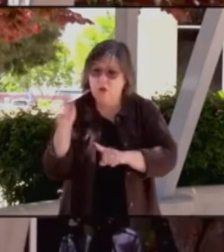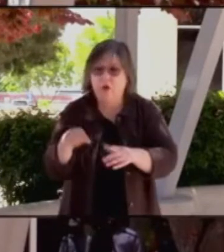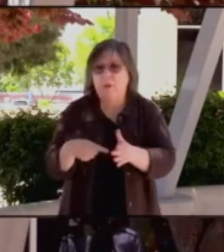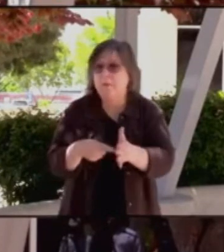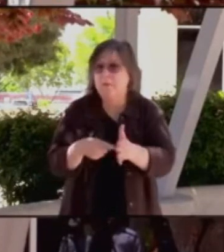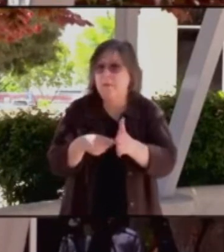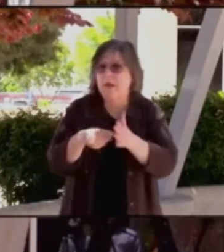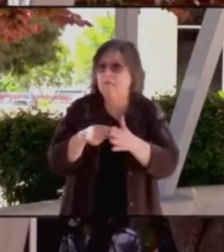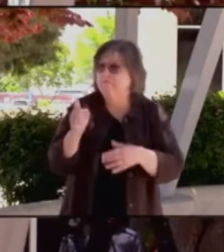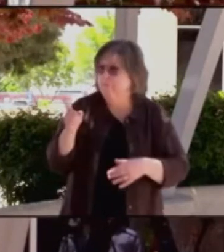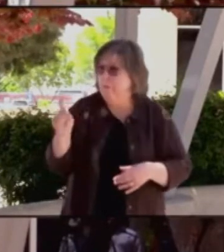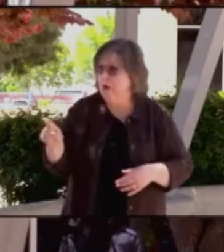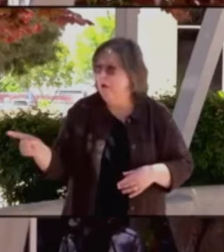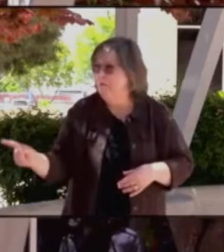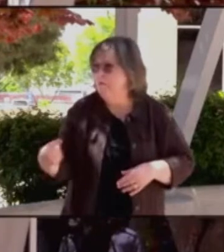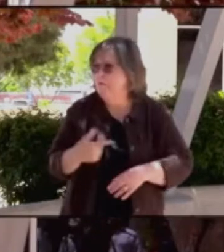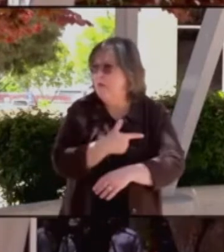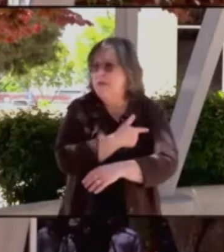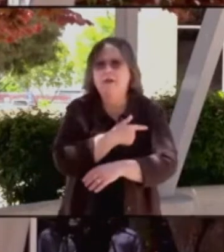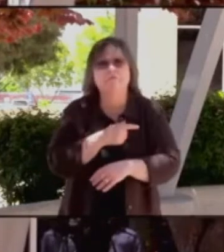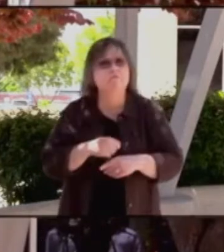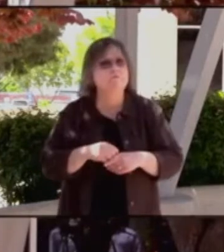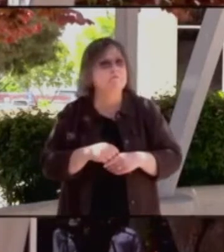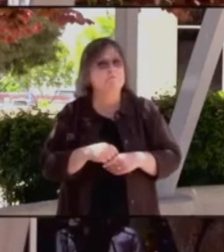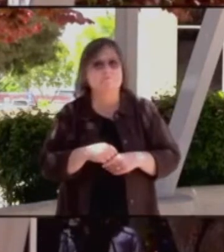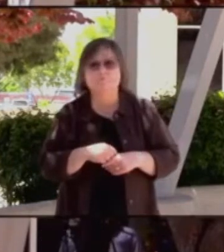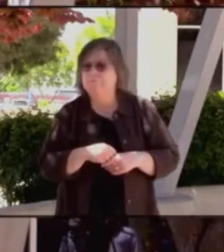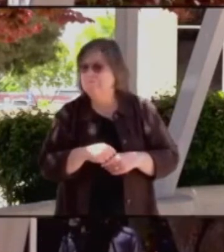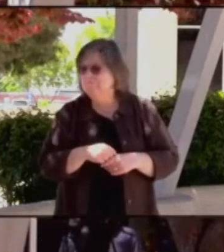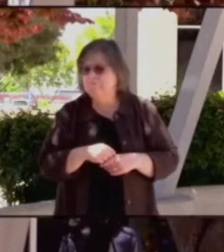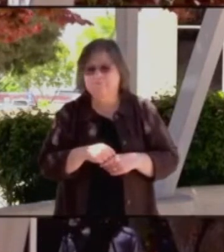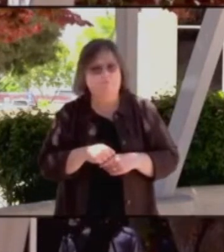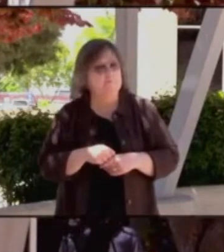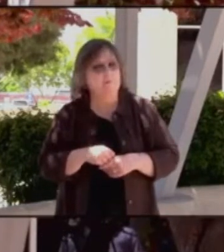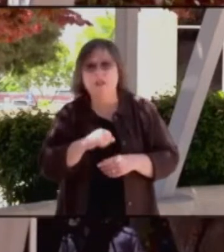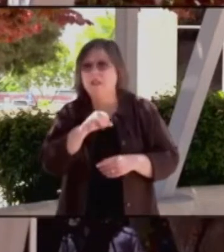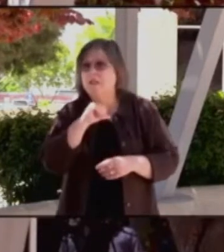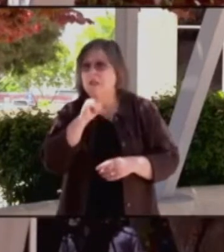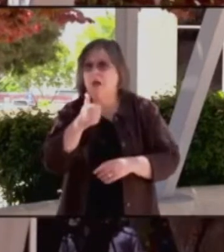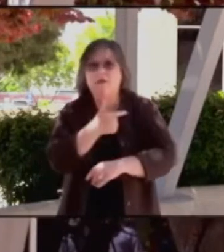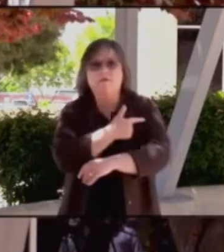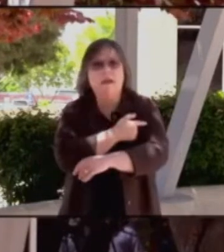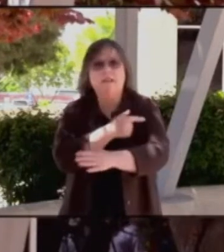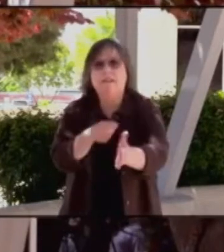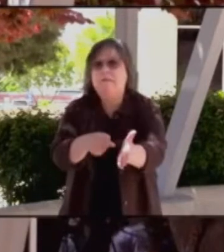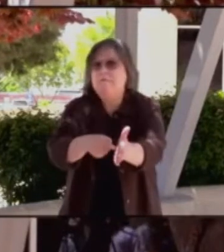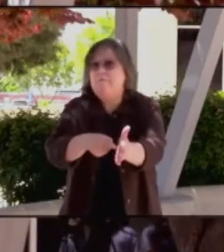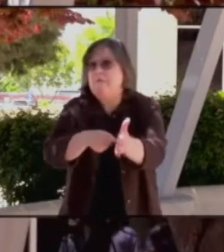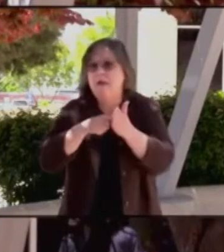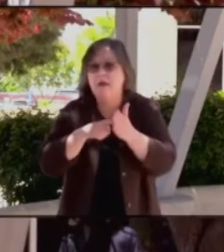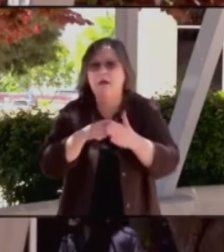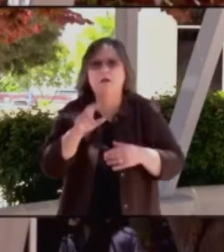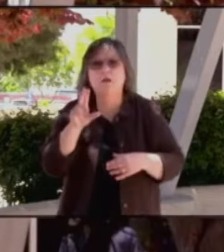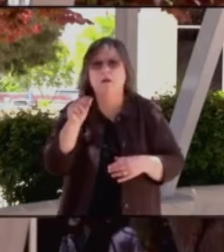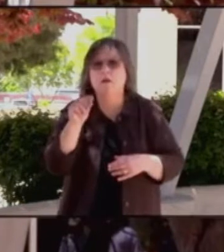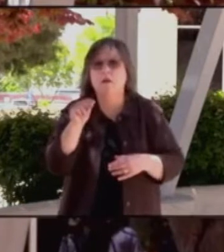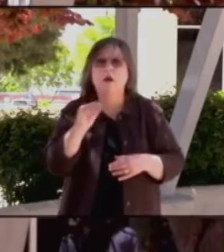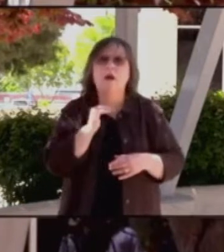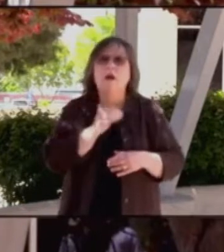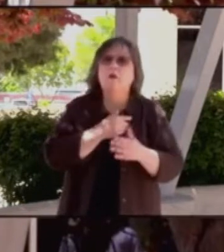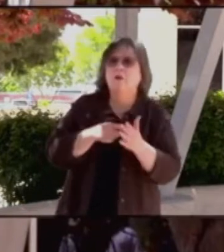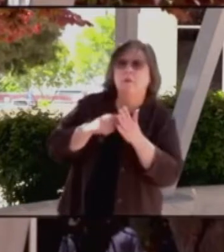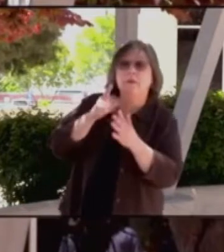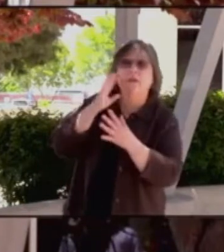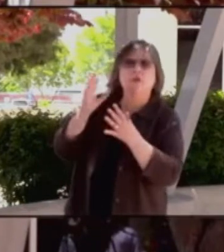mandates vaccination. It is not a vaccine mandate. I want that to be very, very clear. The requirement is to determine